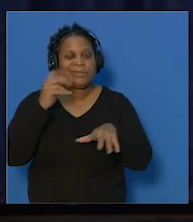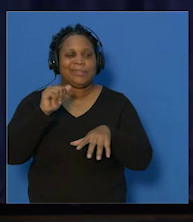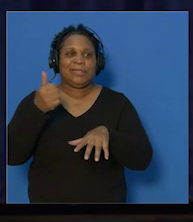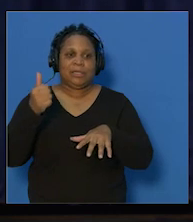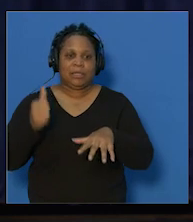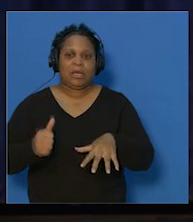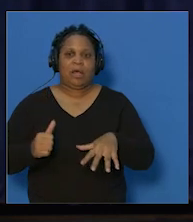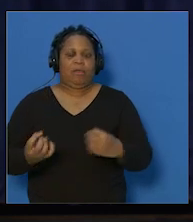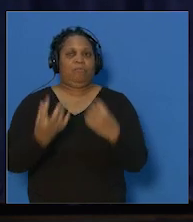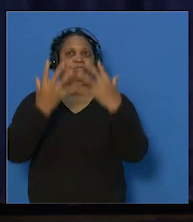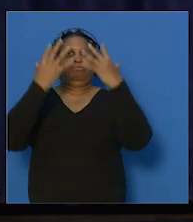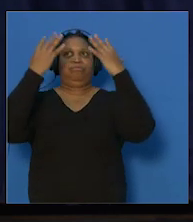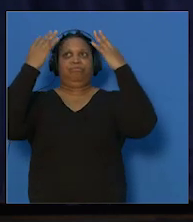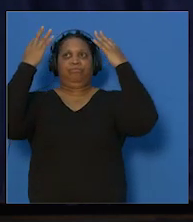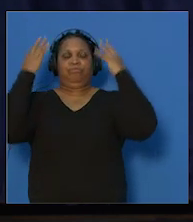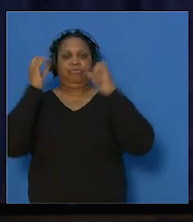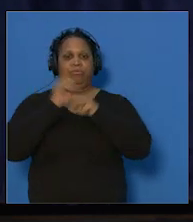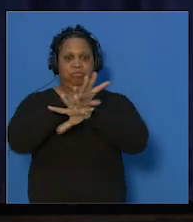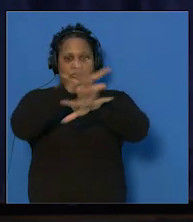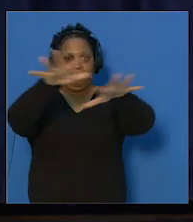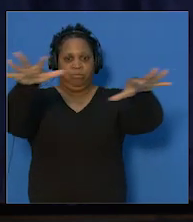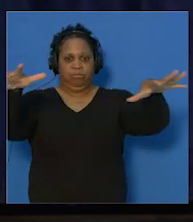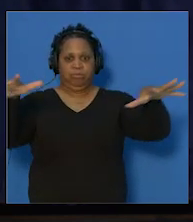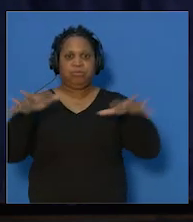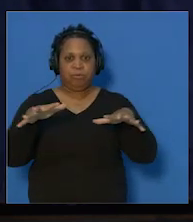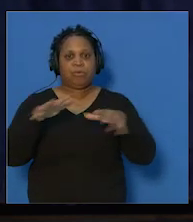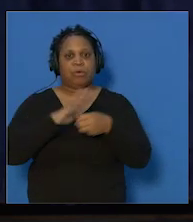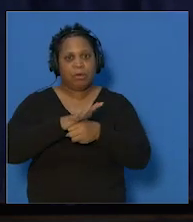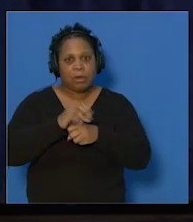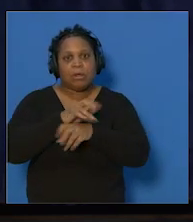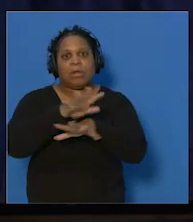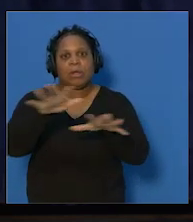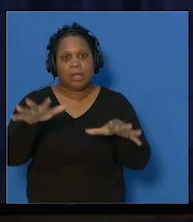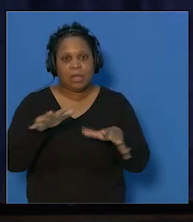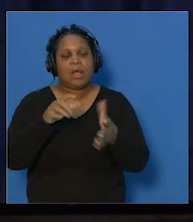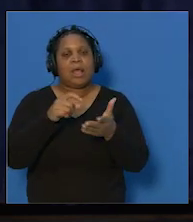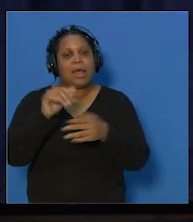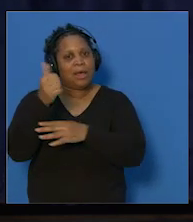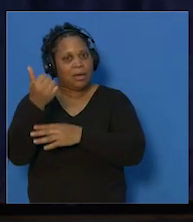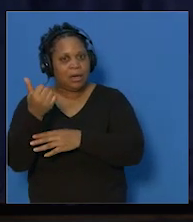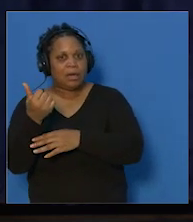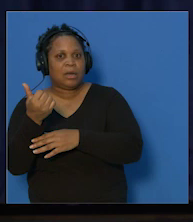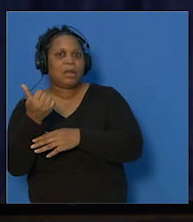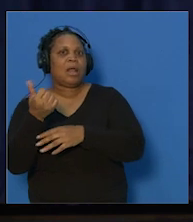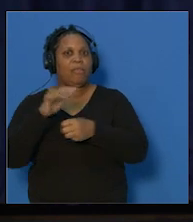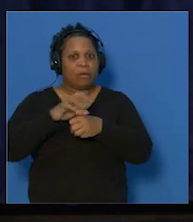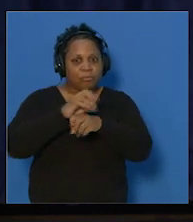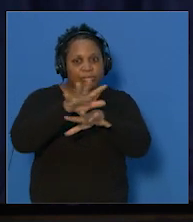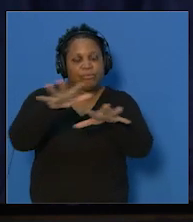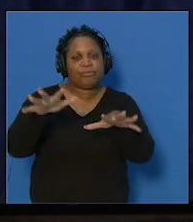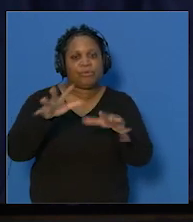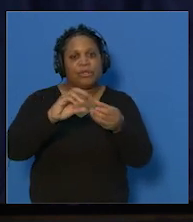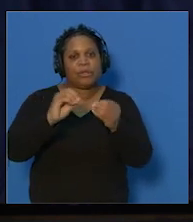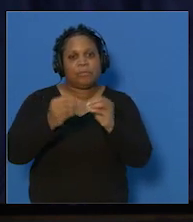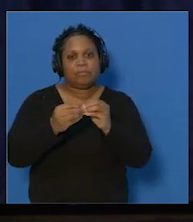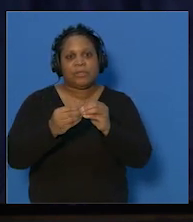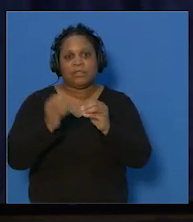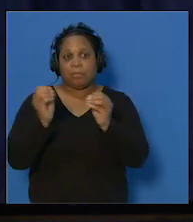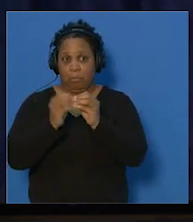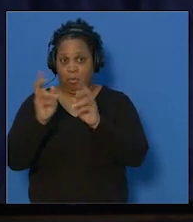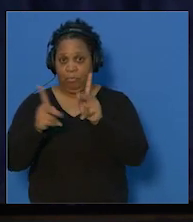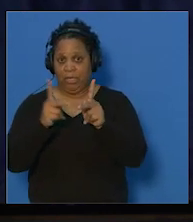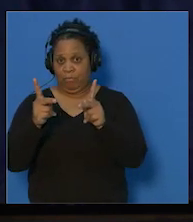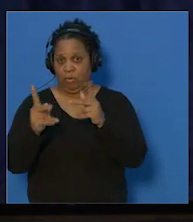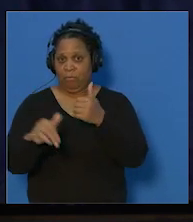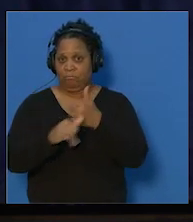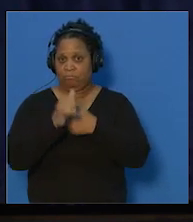flare-up of the coronavirus on our shores. And another flare-up of the coronavirus means that, number one, there'll be more persons that are put at